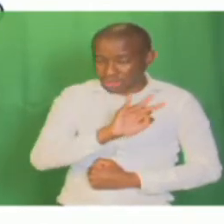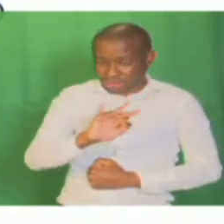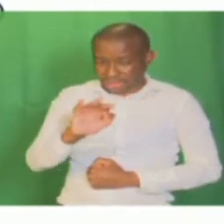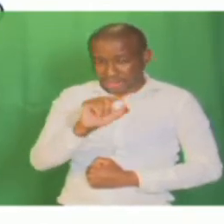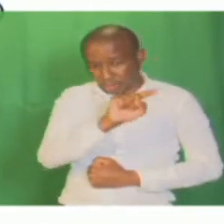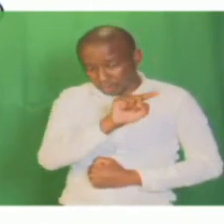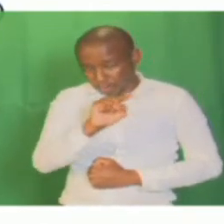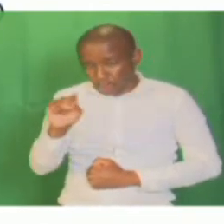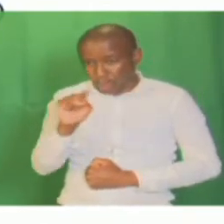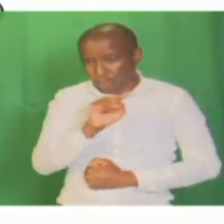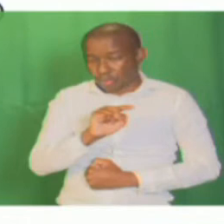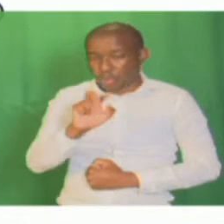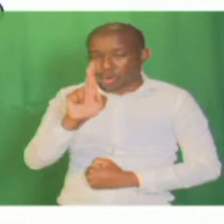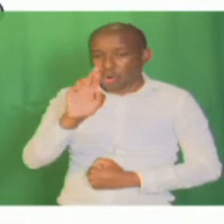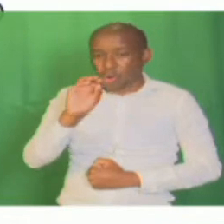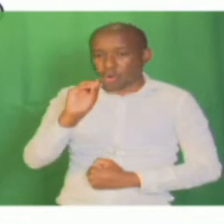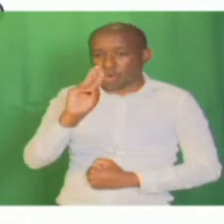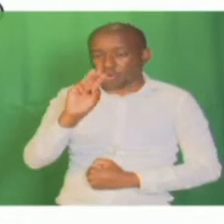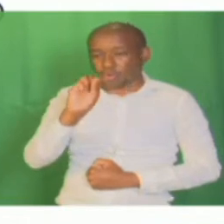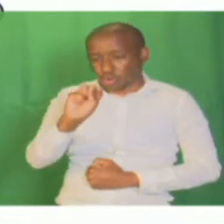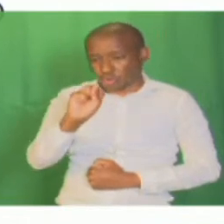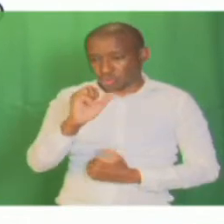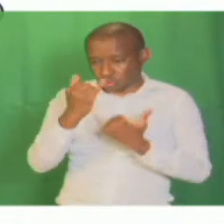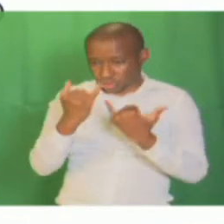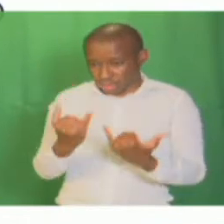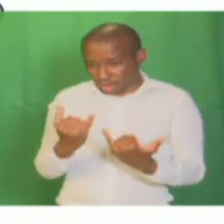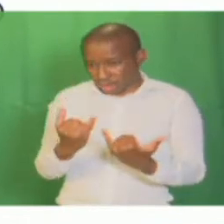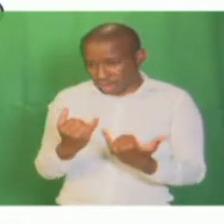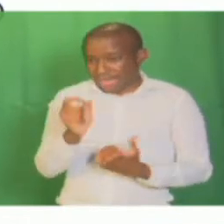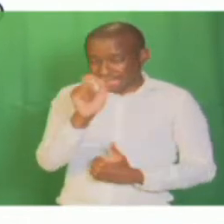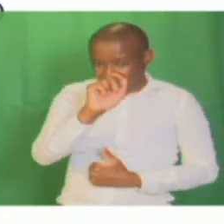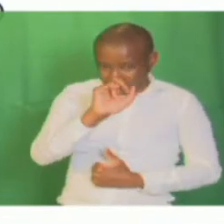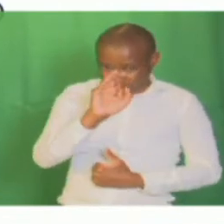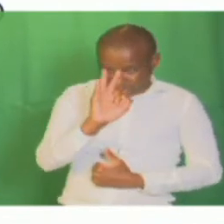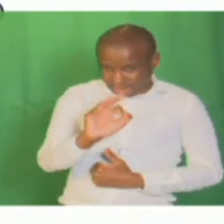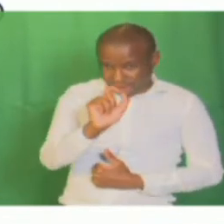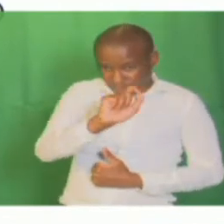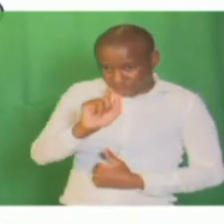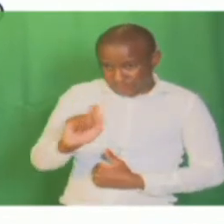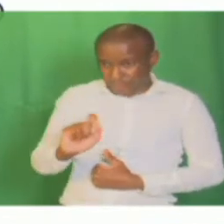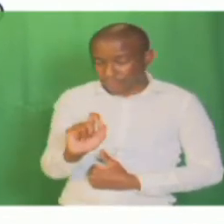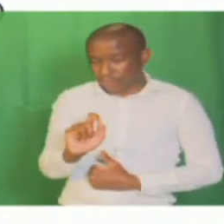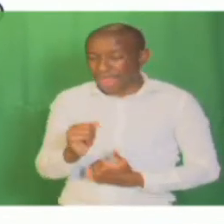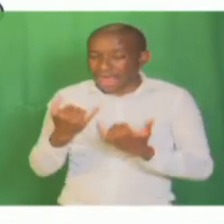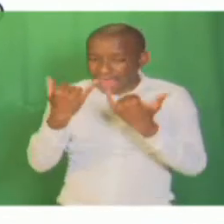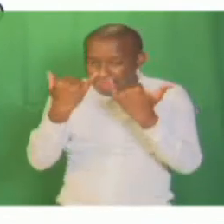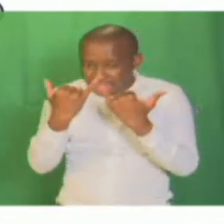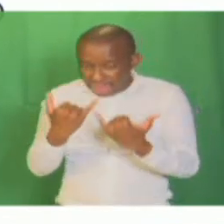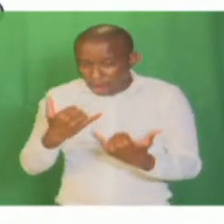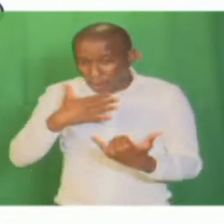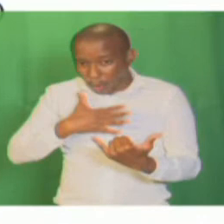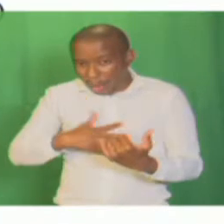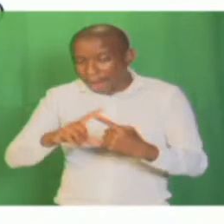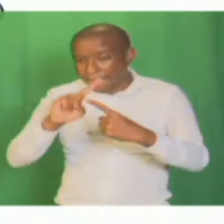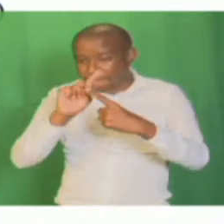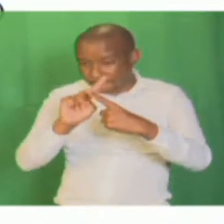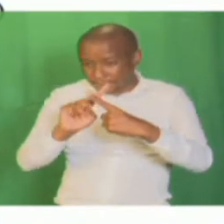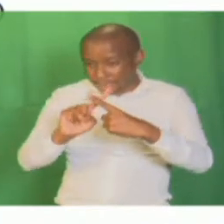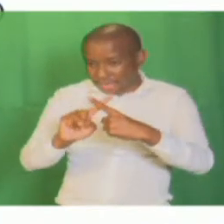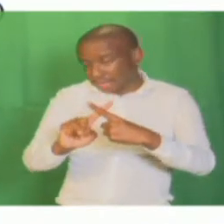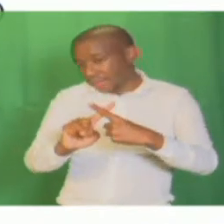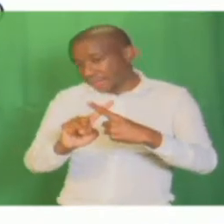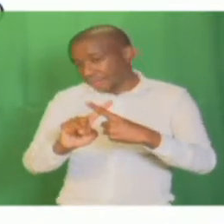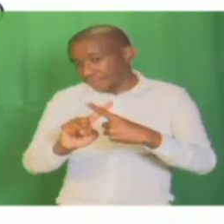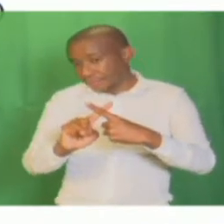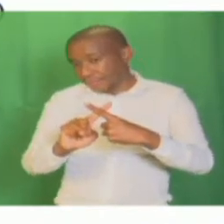1, 2, 3 rows of the first rectangle. There we are. We write 3. And we want to multiply those